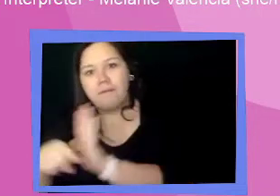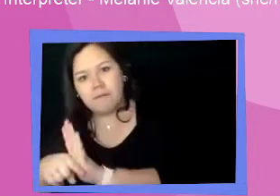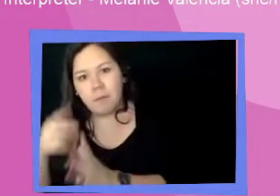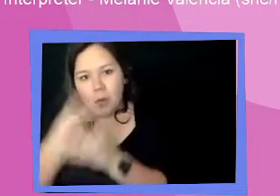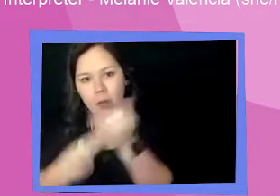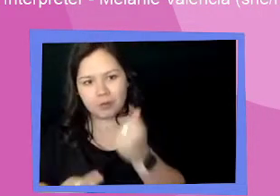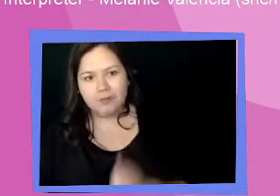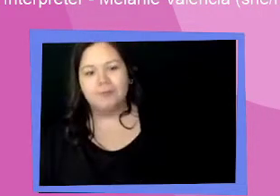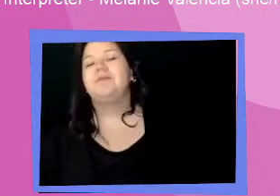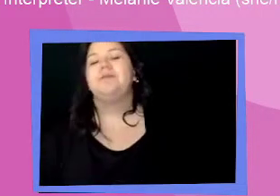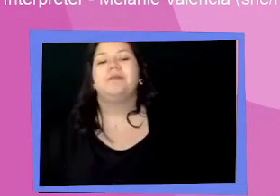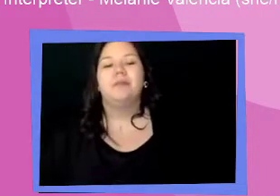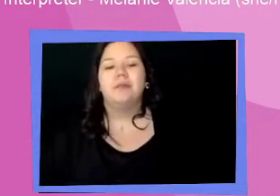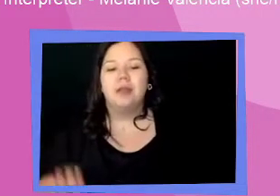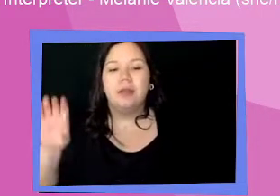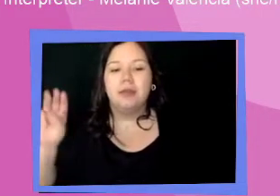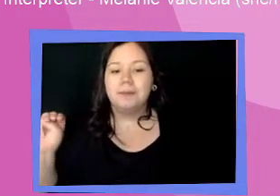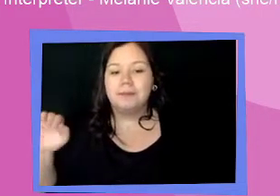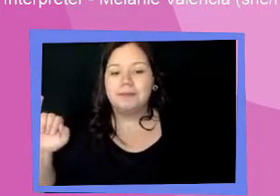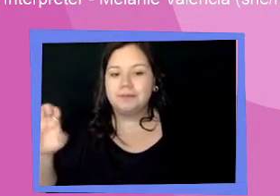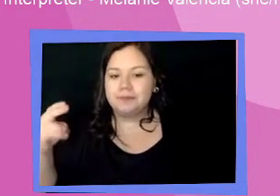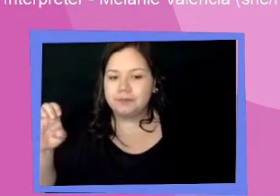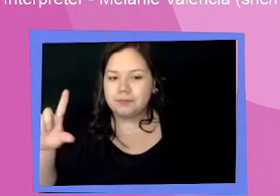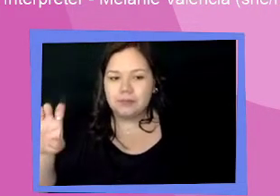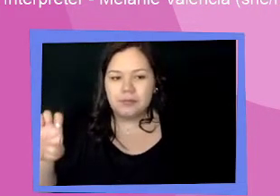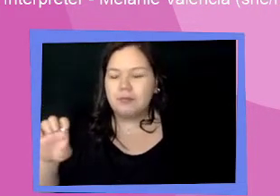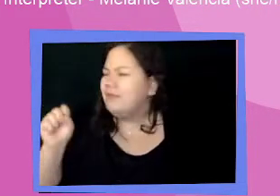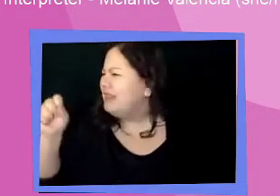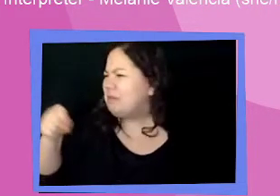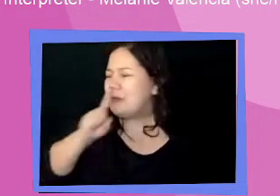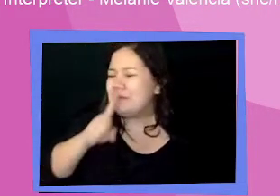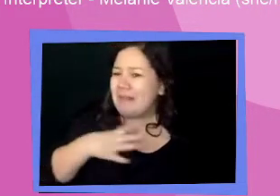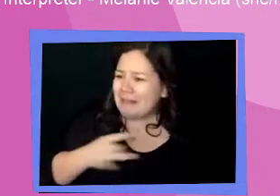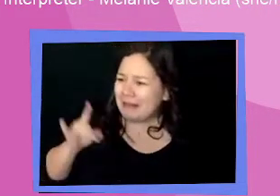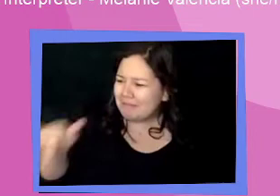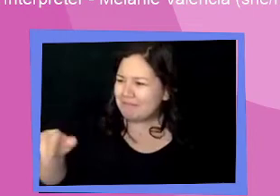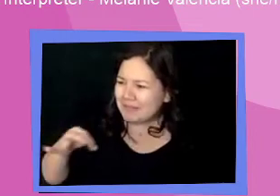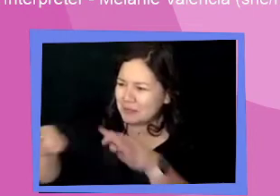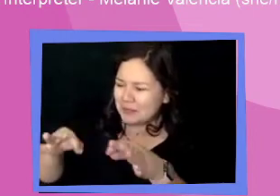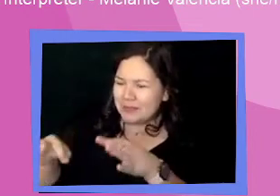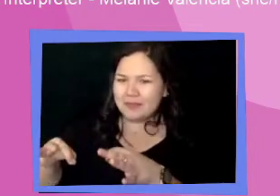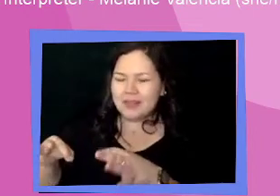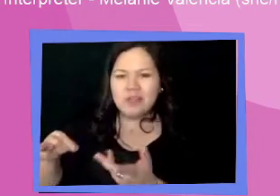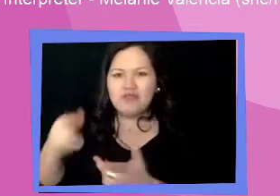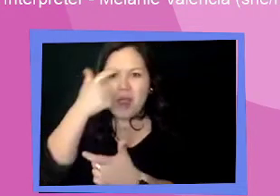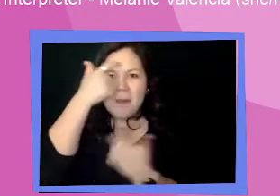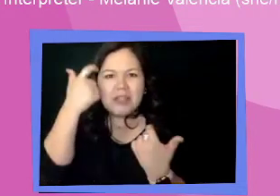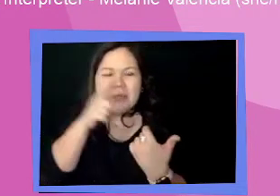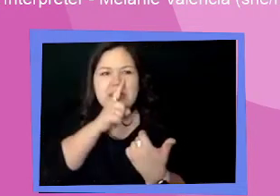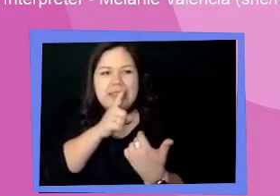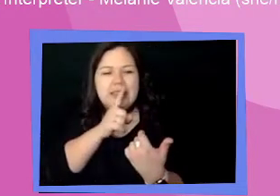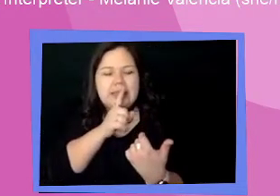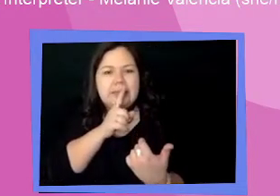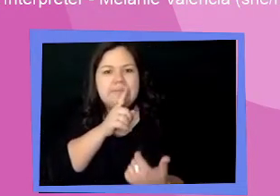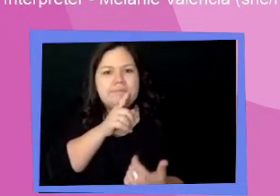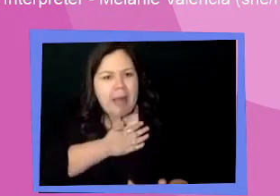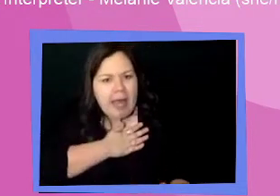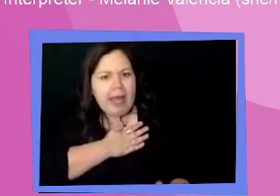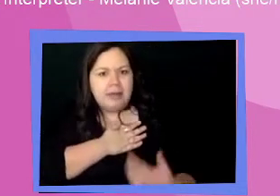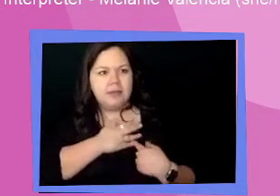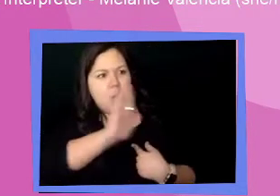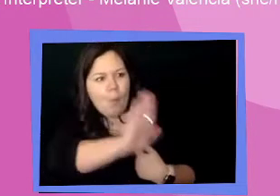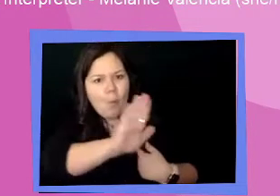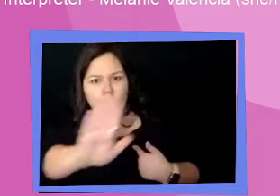like what you're saying there, Tonya. And yeah, I think trauma can be so personal and so individual. And like how Danny's saying,